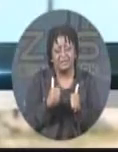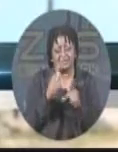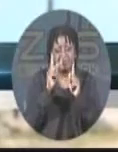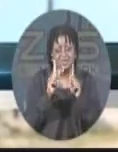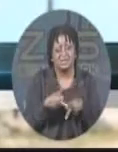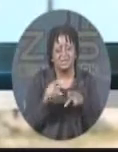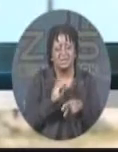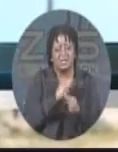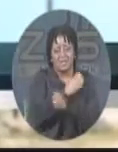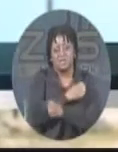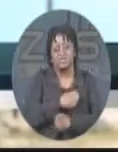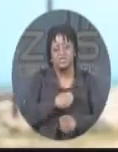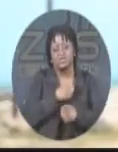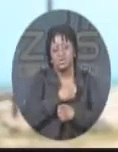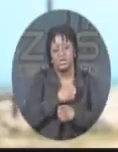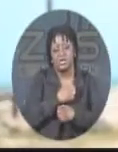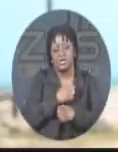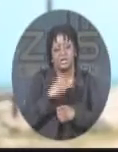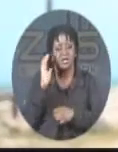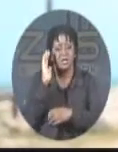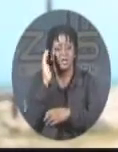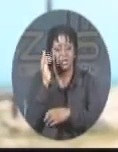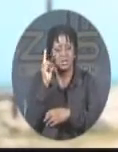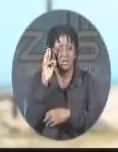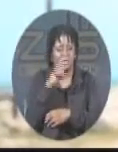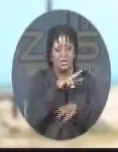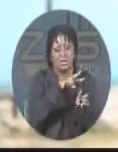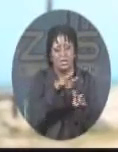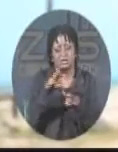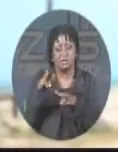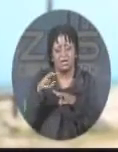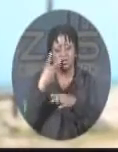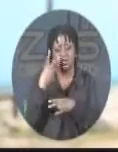I enjoy looking around and see what they accomplished